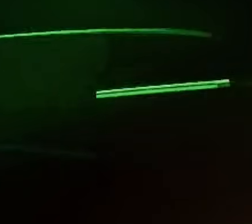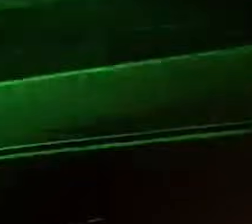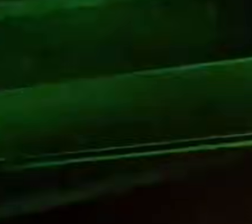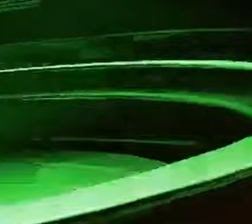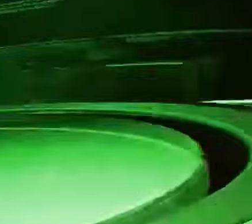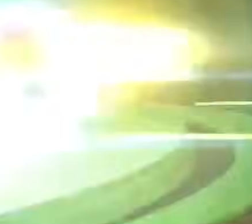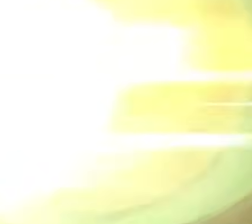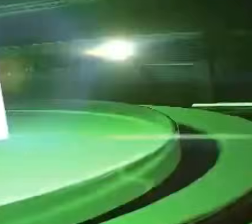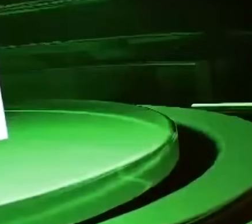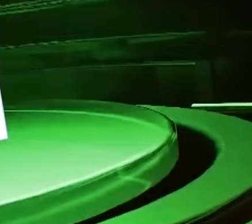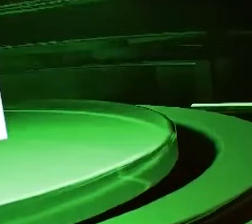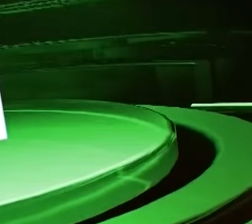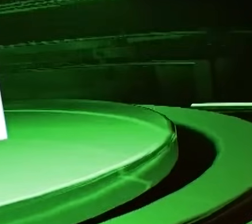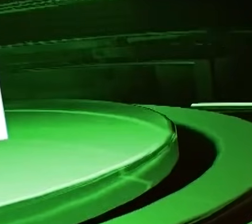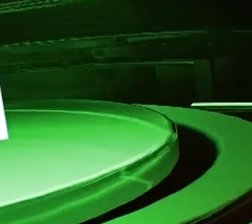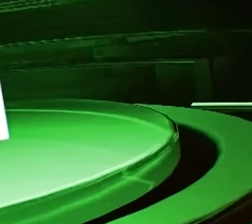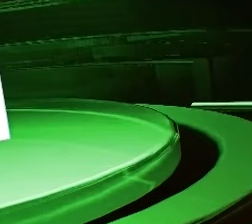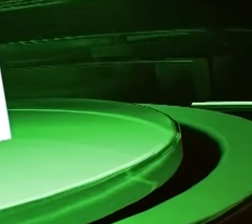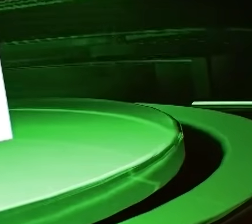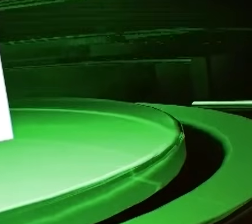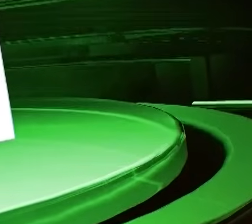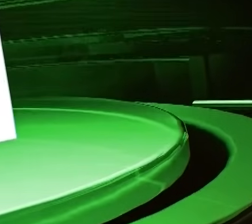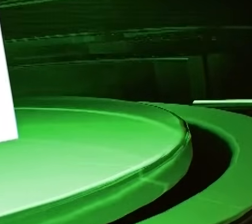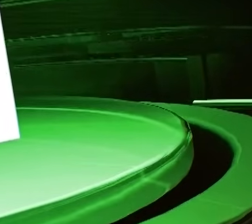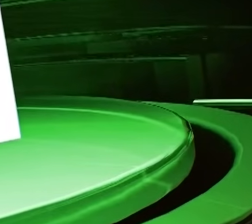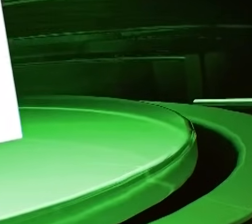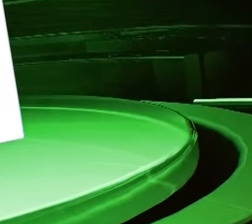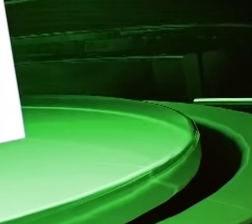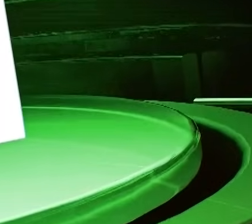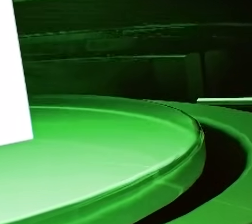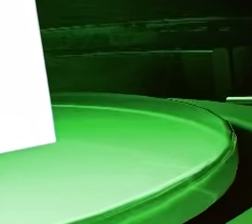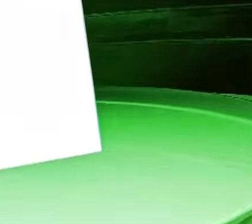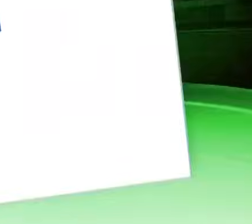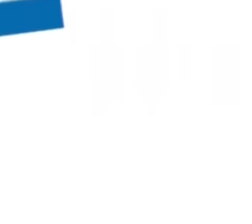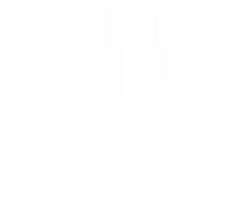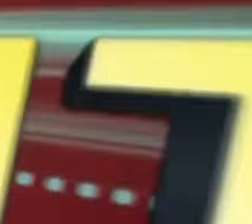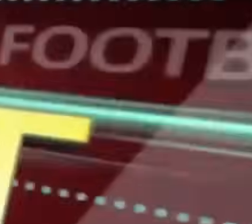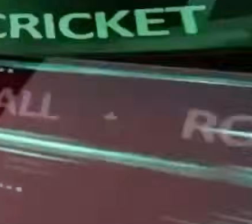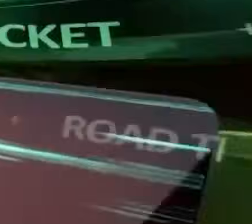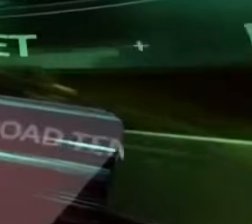the compliments of Great Health Works, agents for Omega XL.